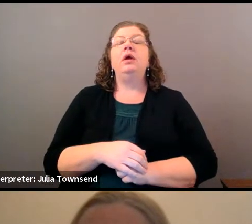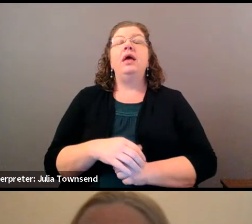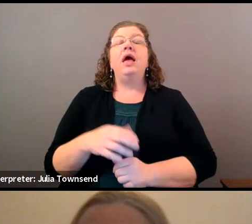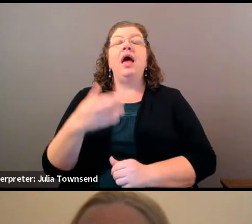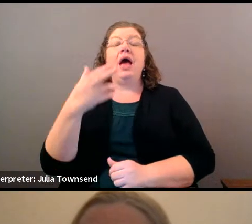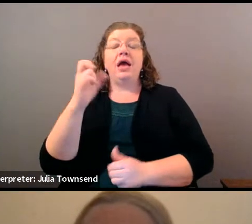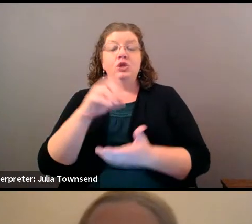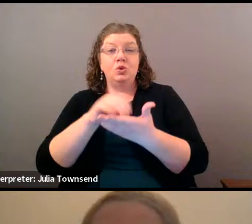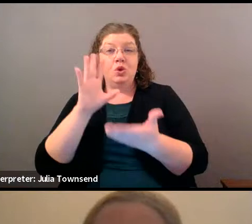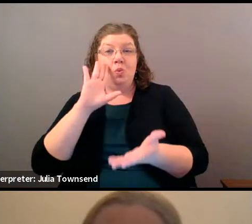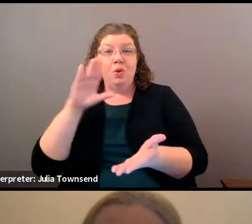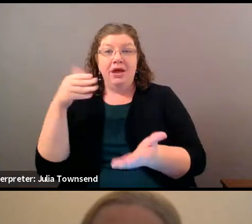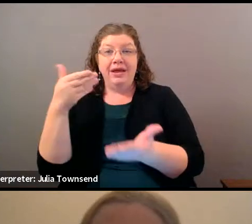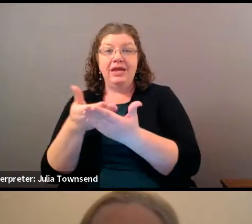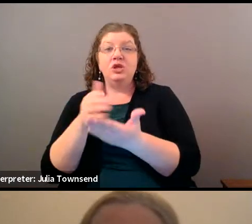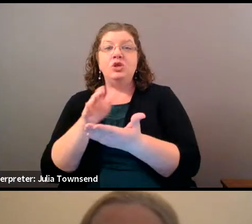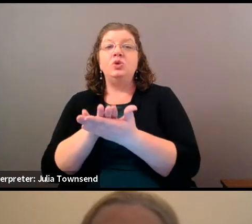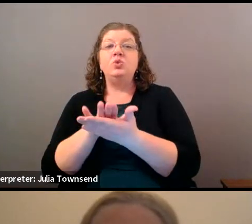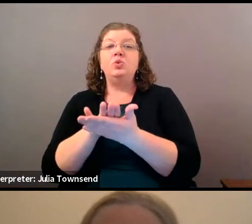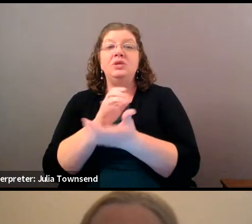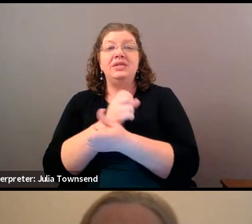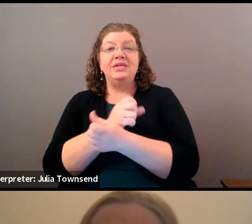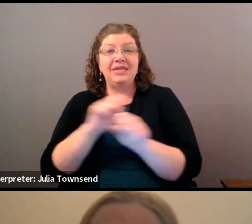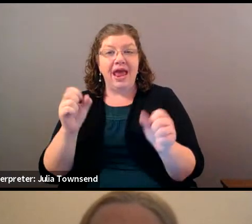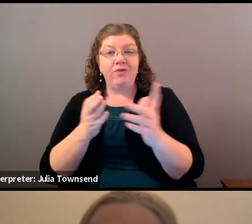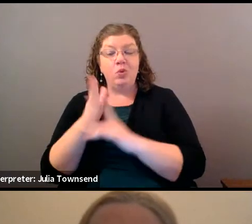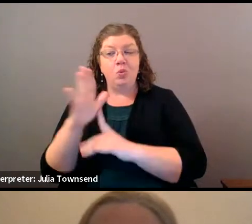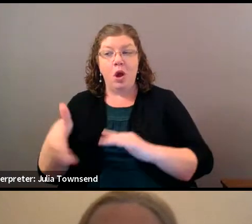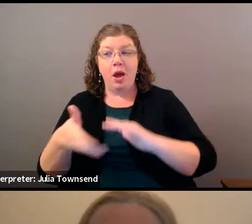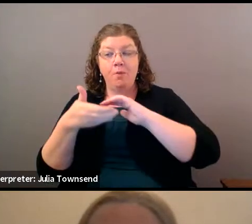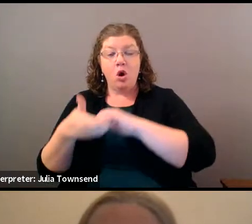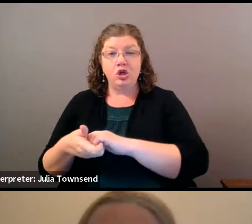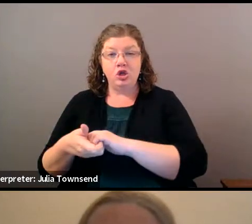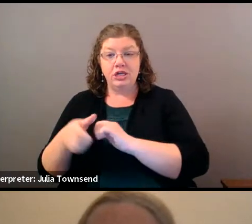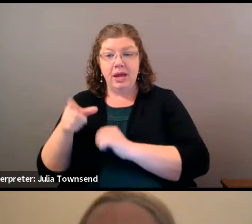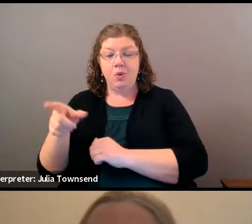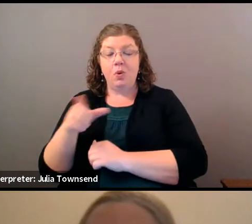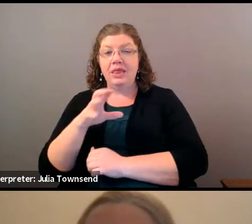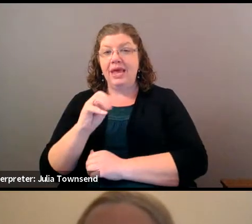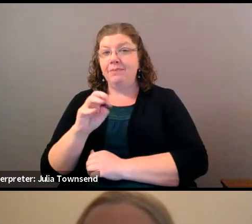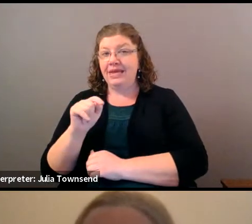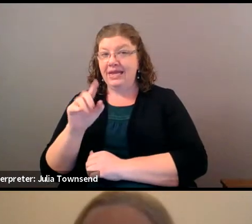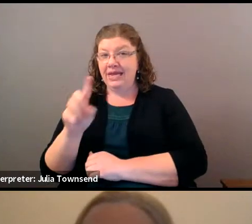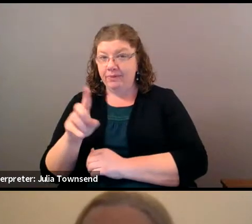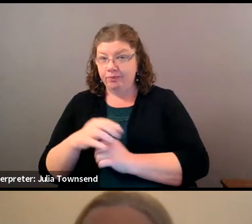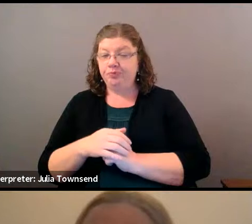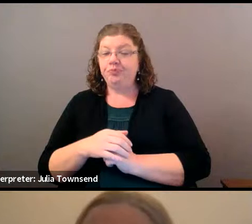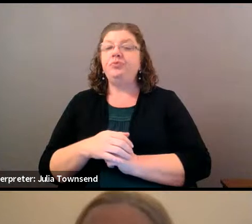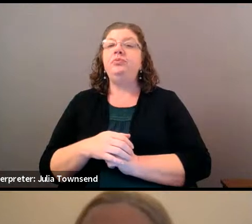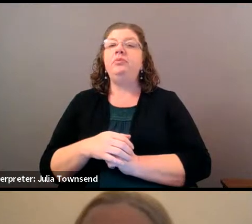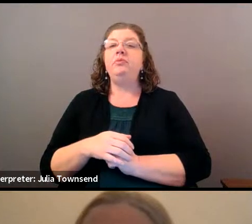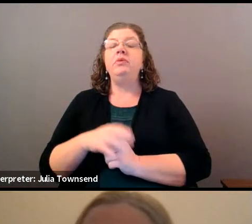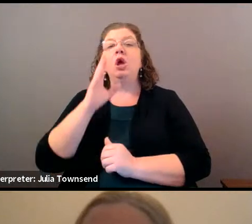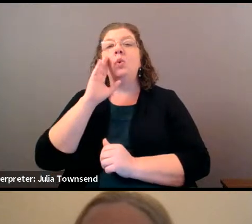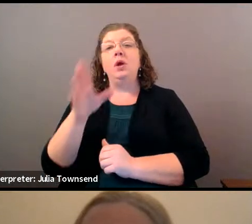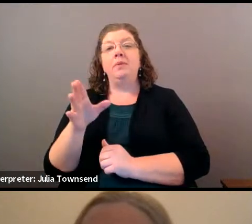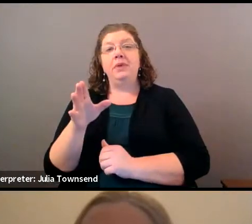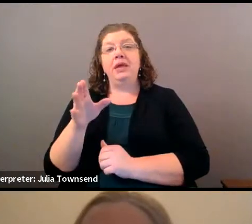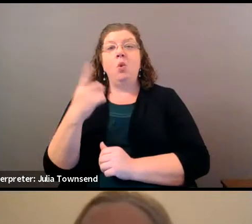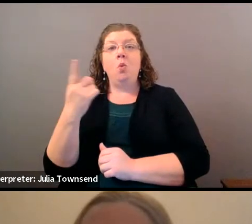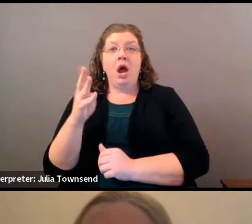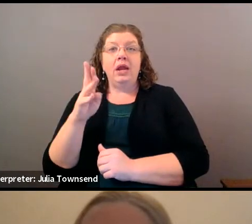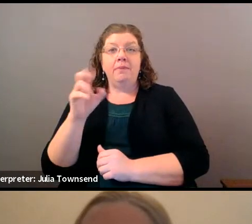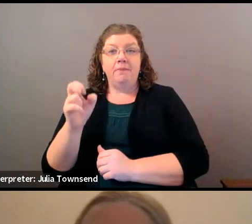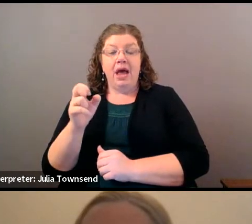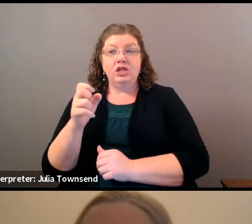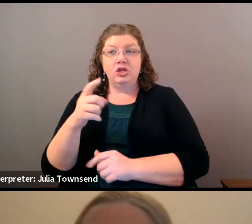school safe and sound as well, and through the partnership with MTD, and there will be the one bus route for